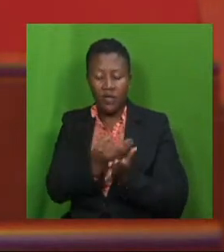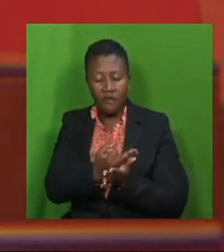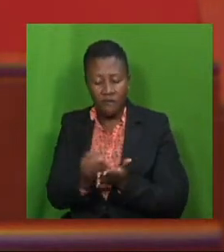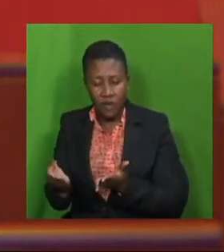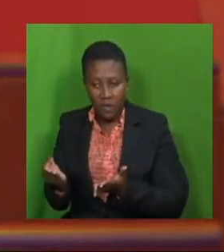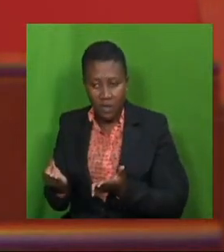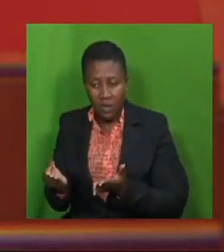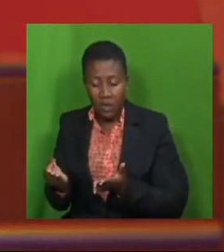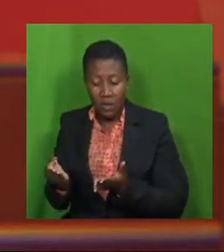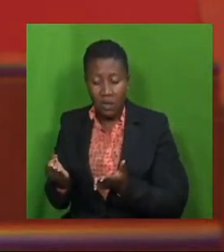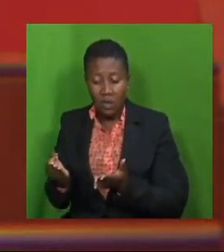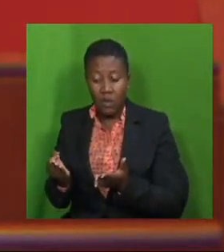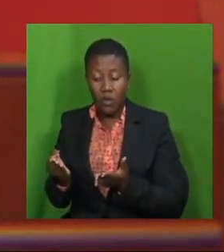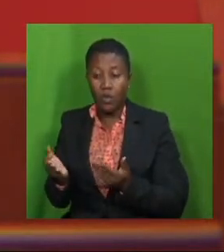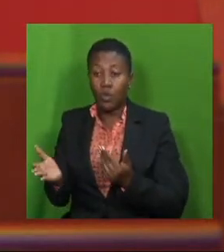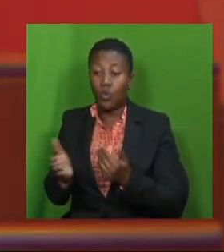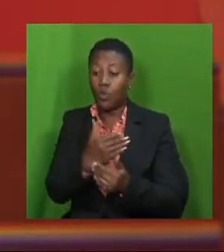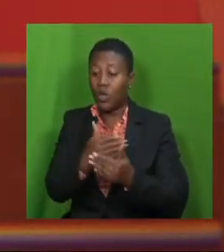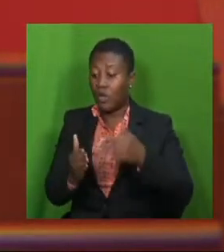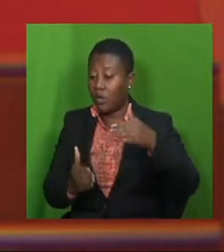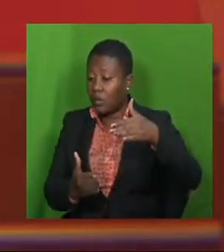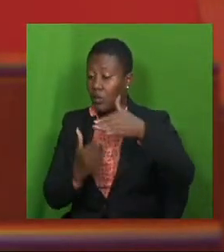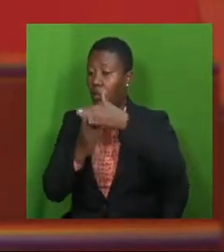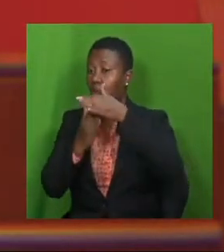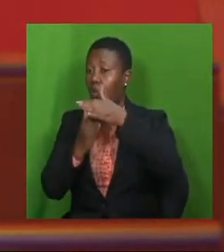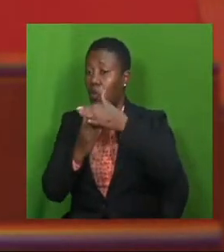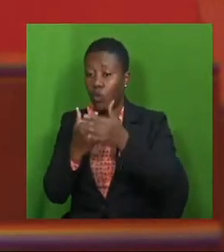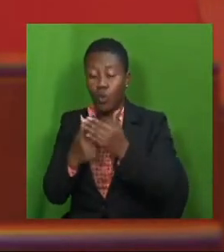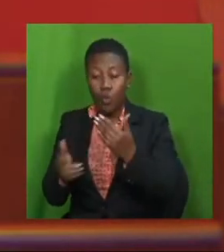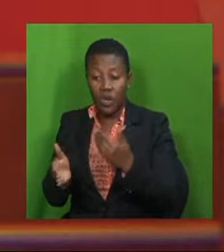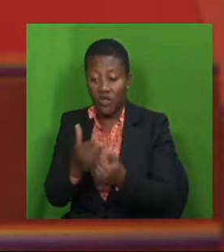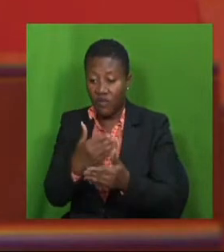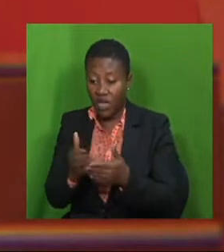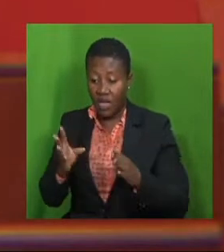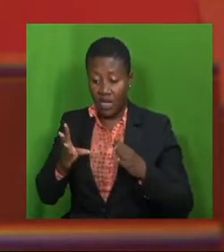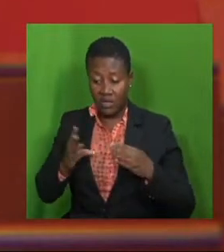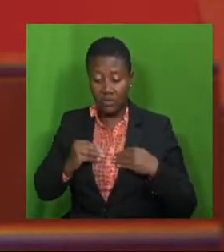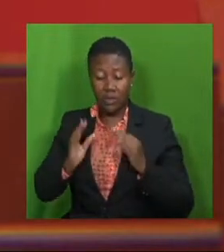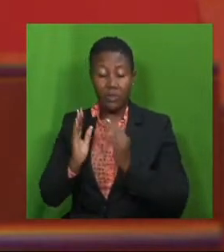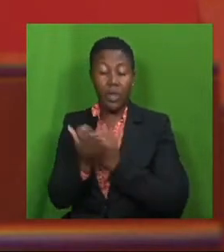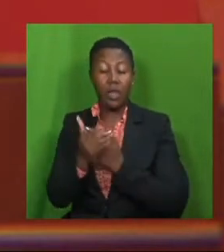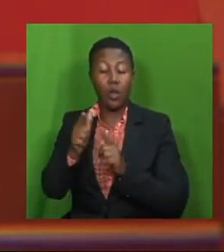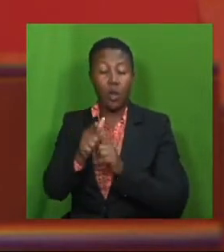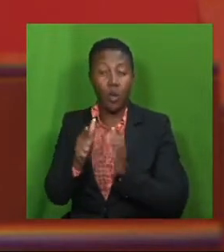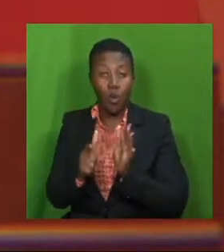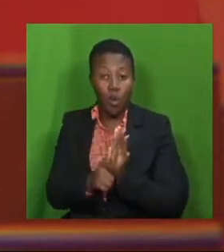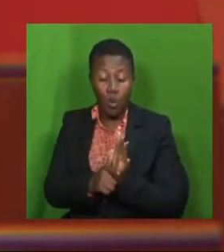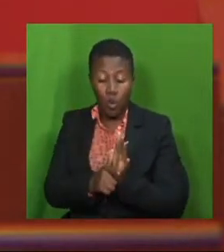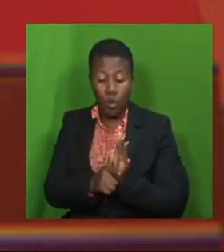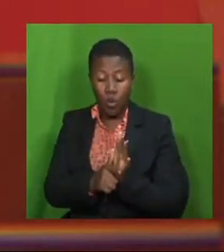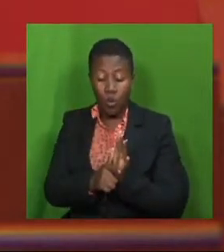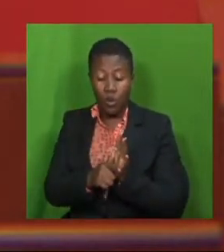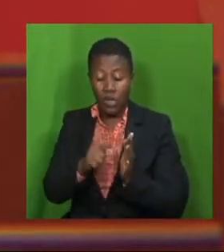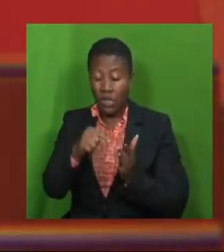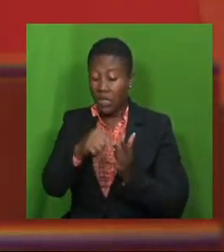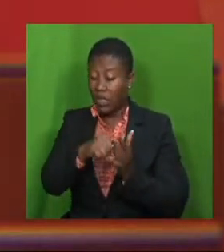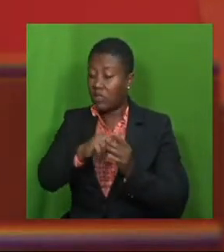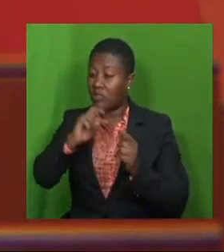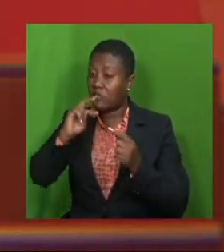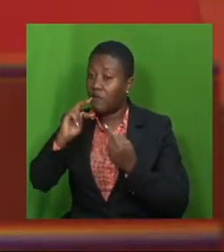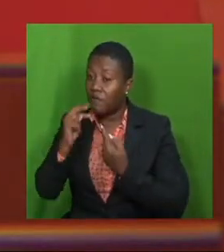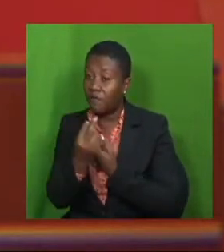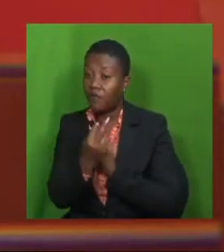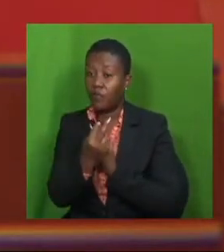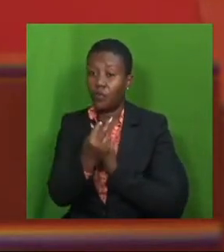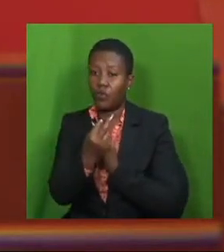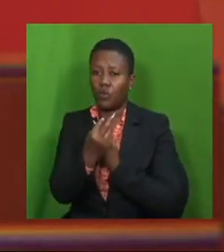hindrance, save as accepted by law. This view is captured under a